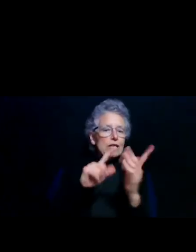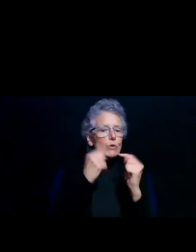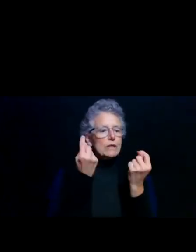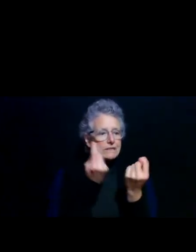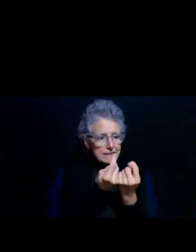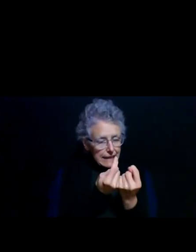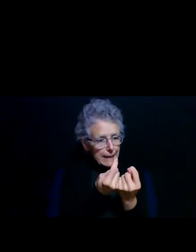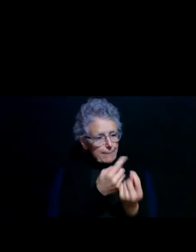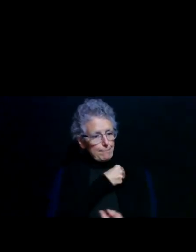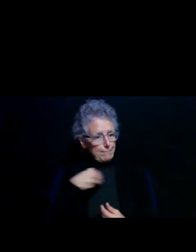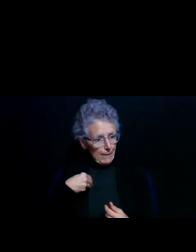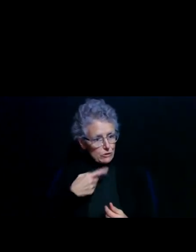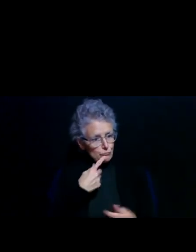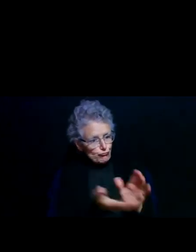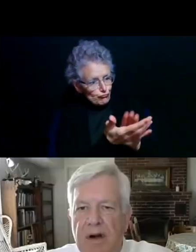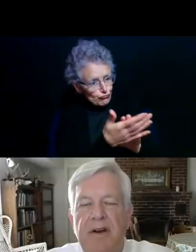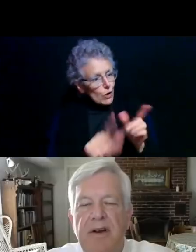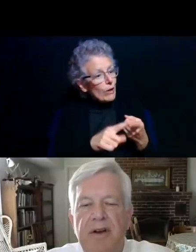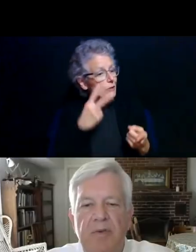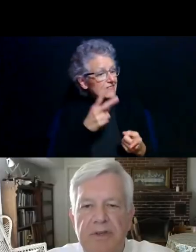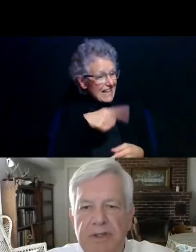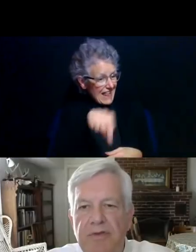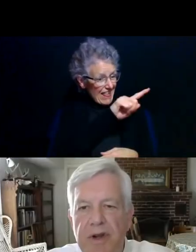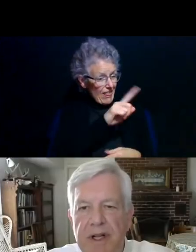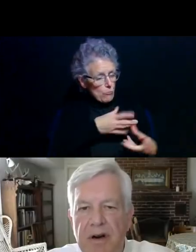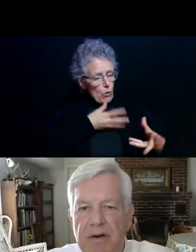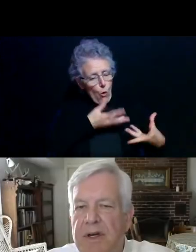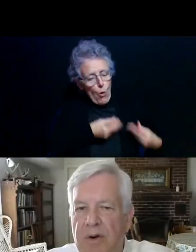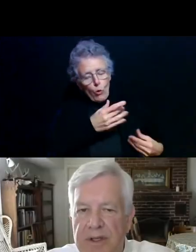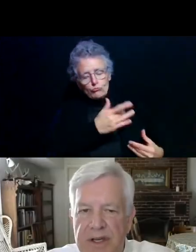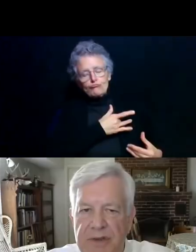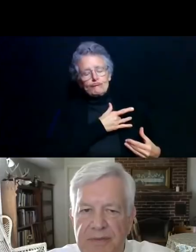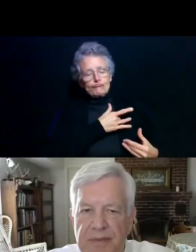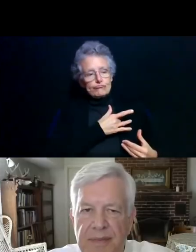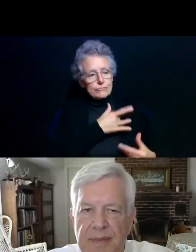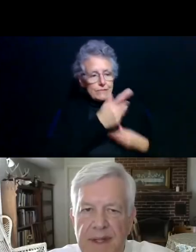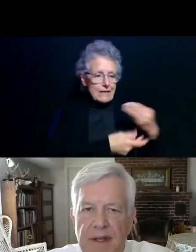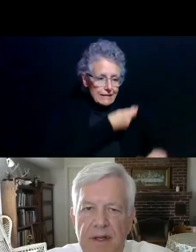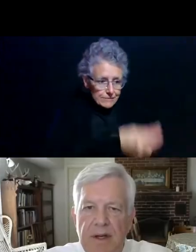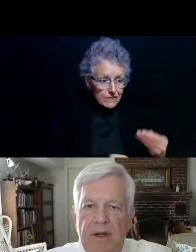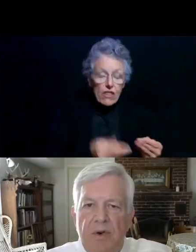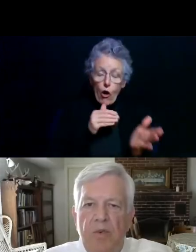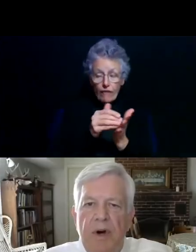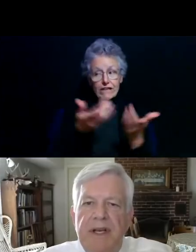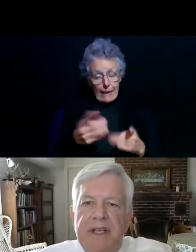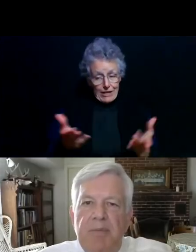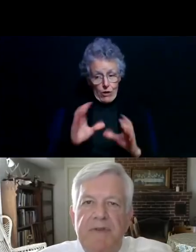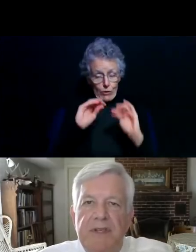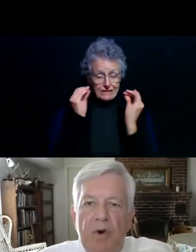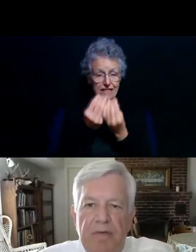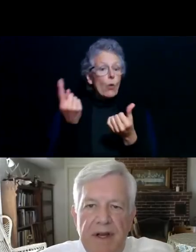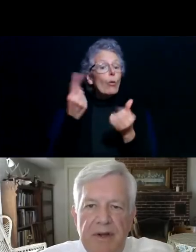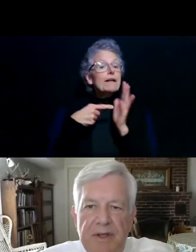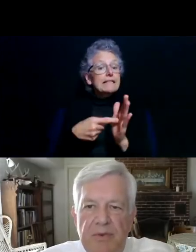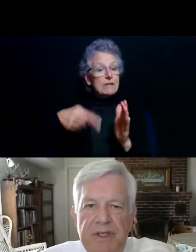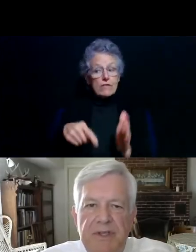positive feedback when you see these acts of kindness and caring, which are so frequent in our organization. One of the examples of this